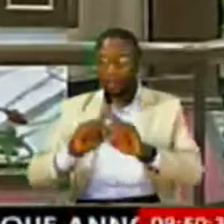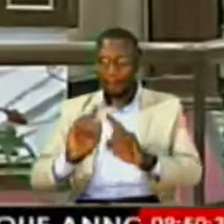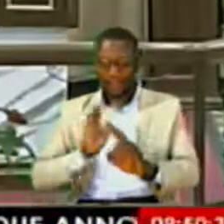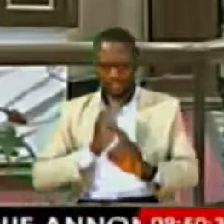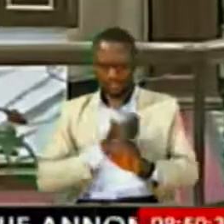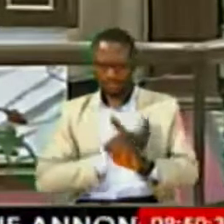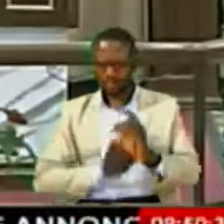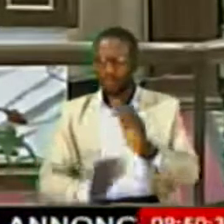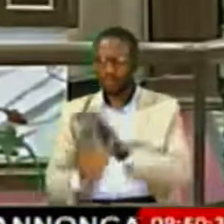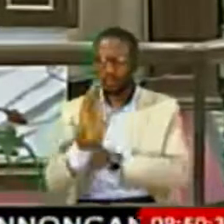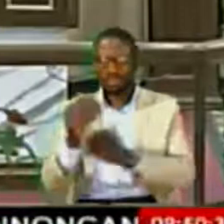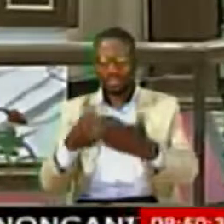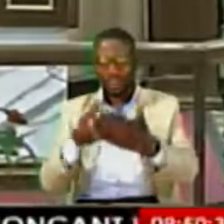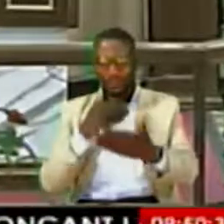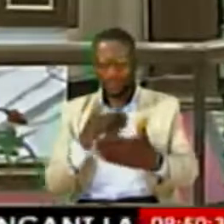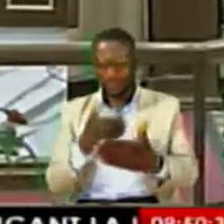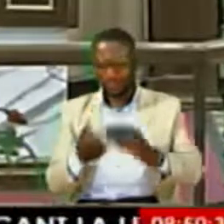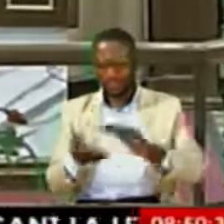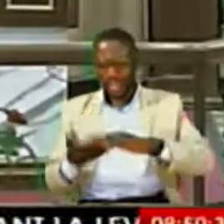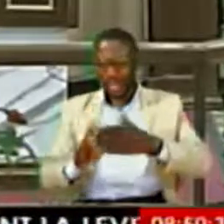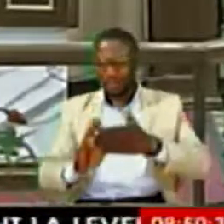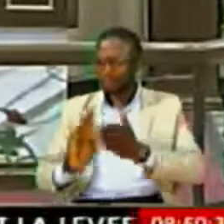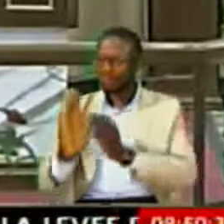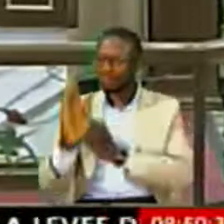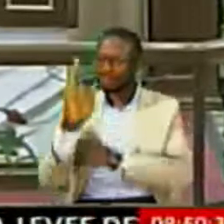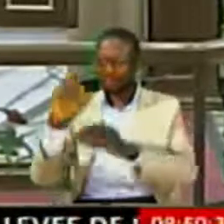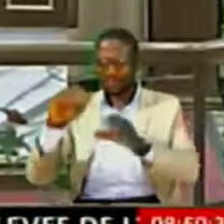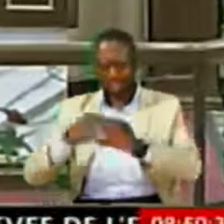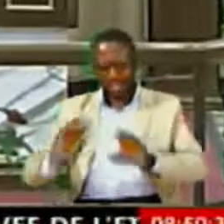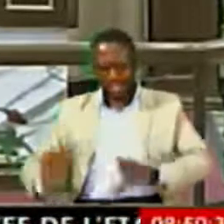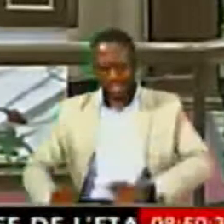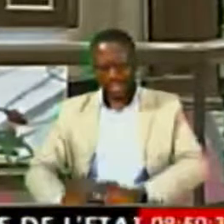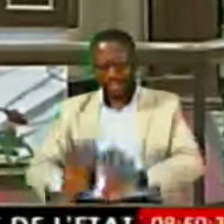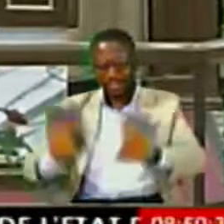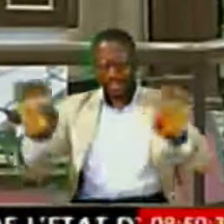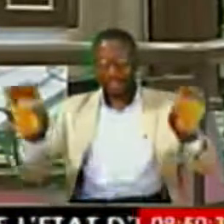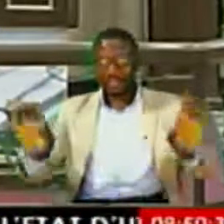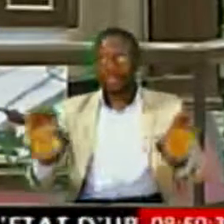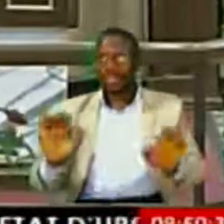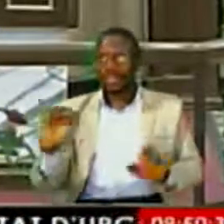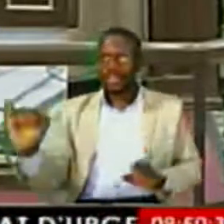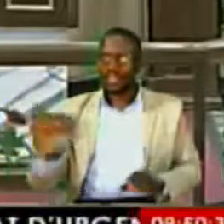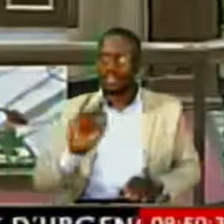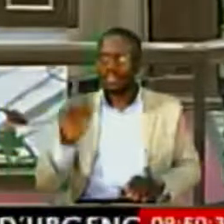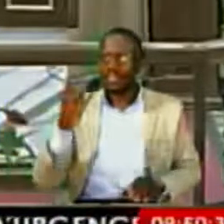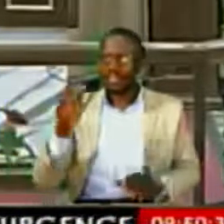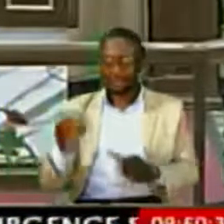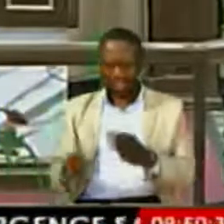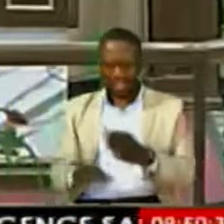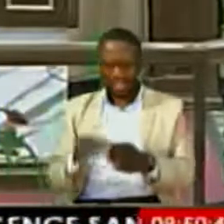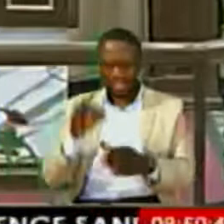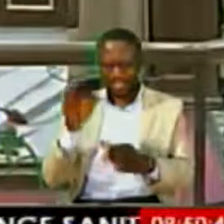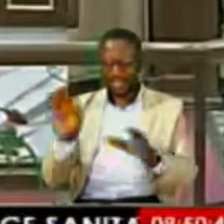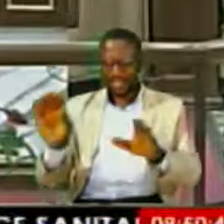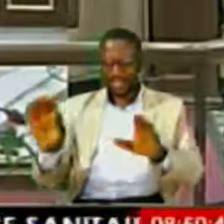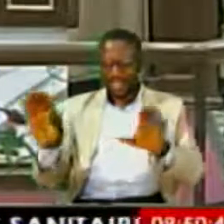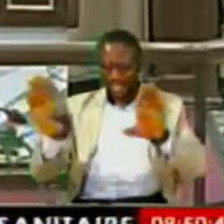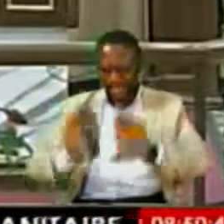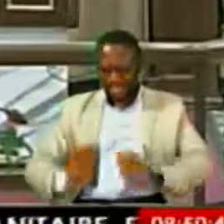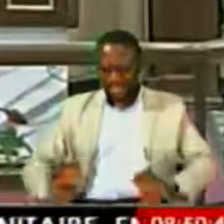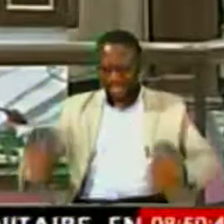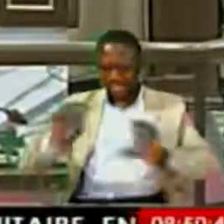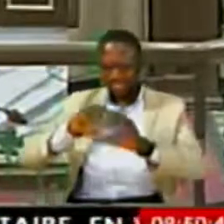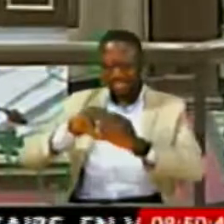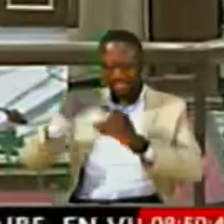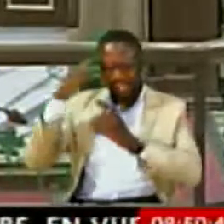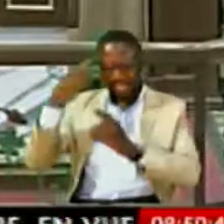soit Dieu, before he was God, dans l'éternité, in eternity, un esprit éternel, he was an everlasting spirit. En lui avait des attributes, in